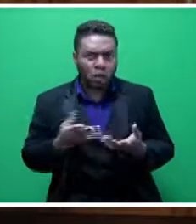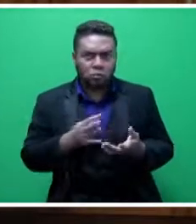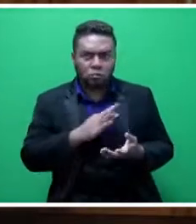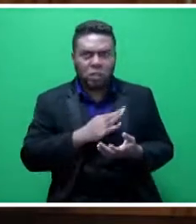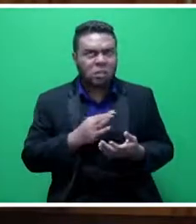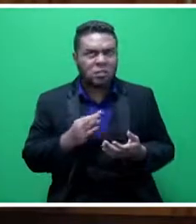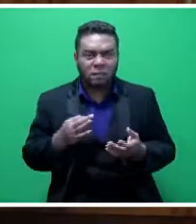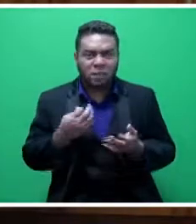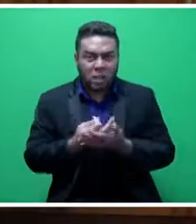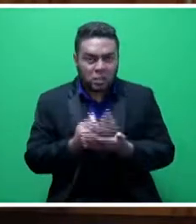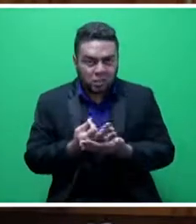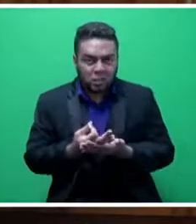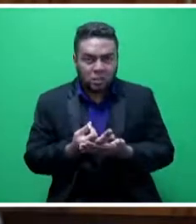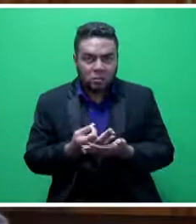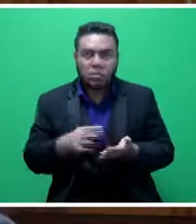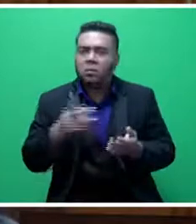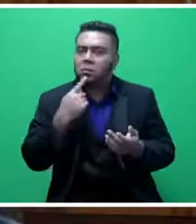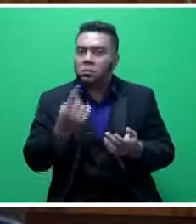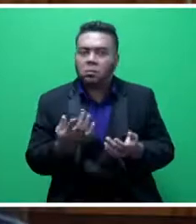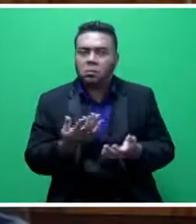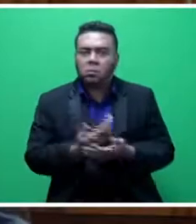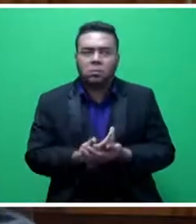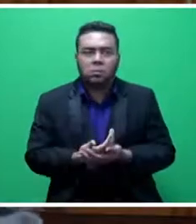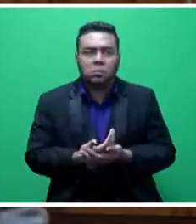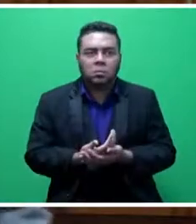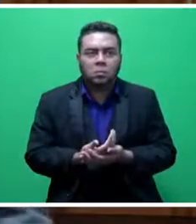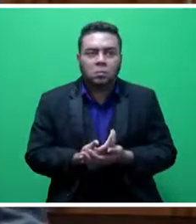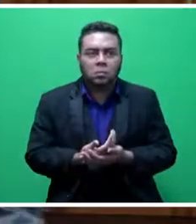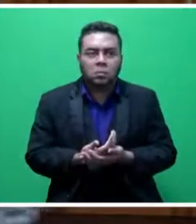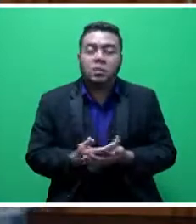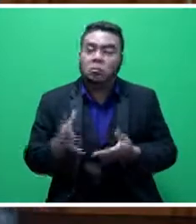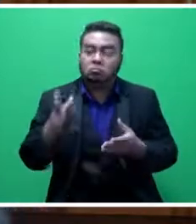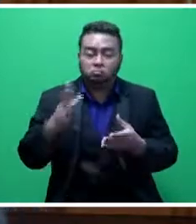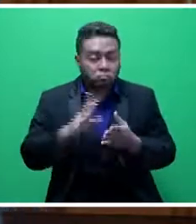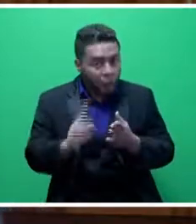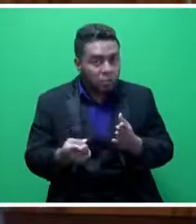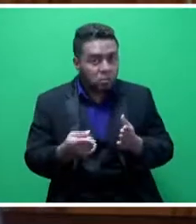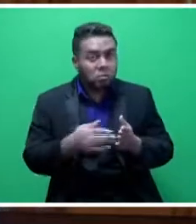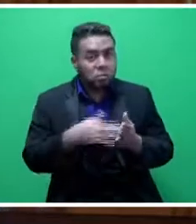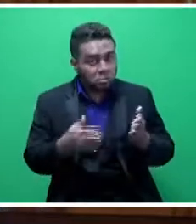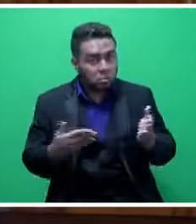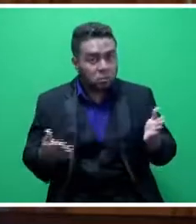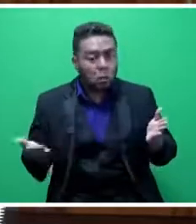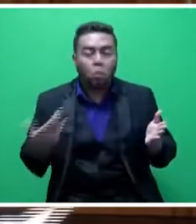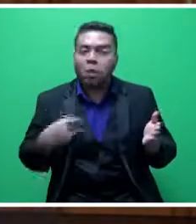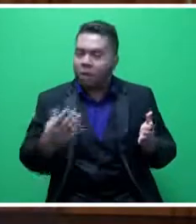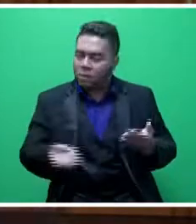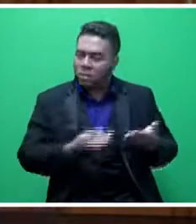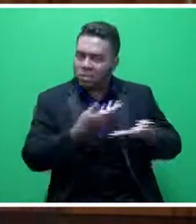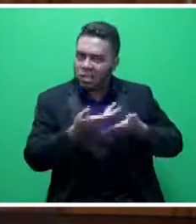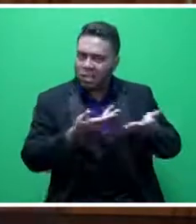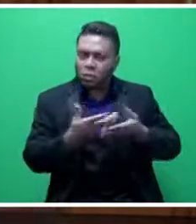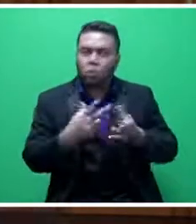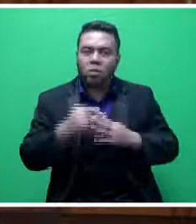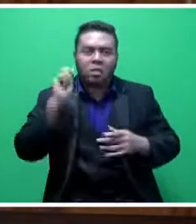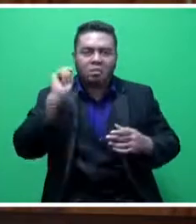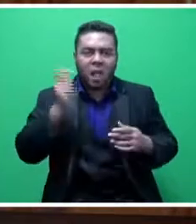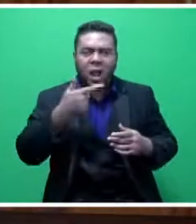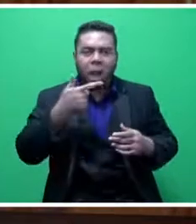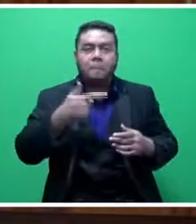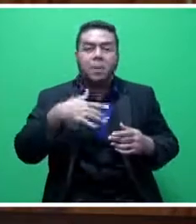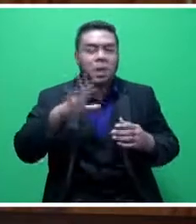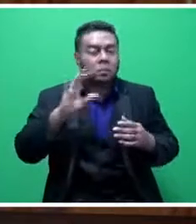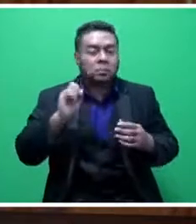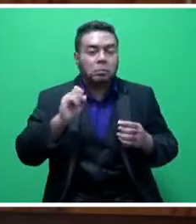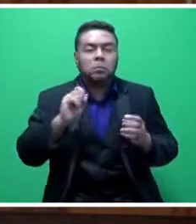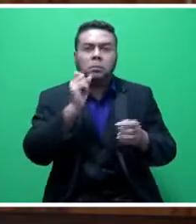for the continued development of Fiji's telecommunication industry. However, Mr. Speaker, sir, we have had discussions with the telecom companies.